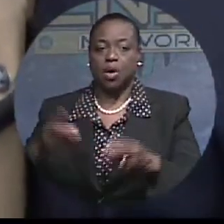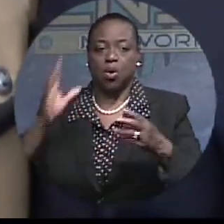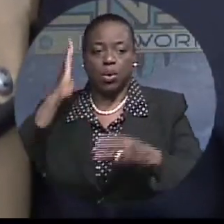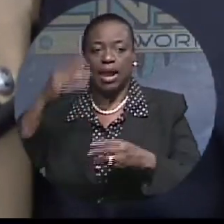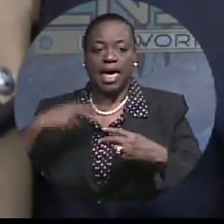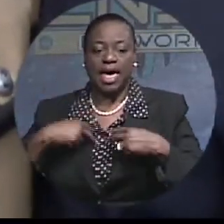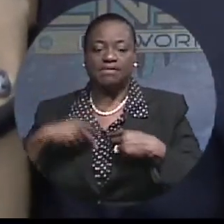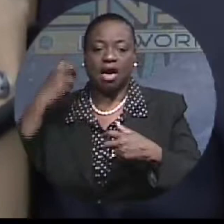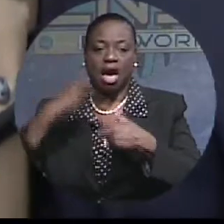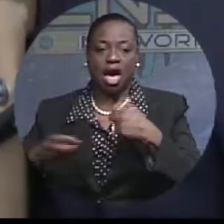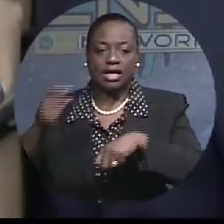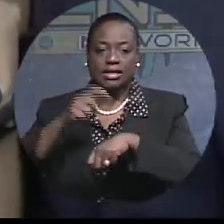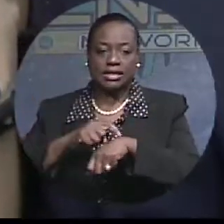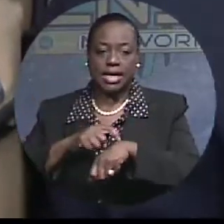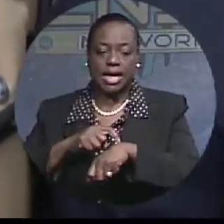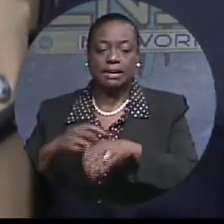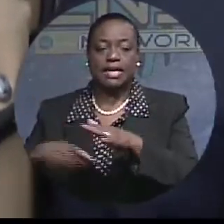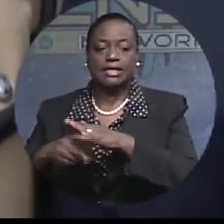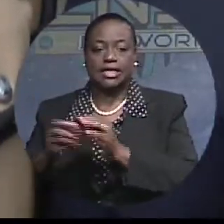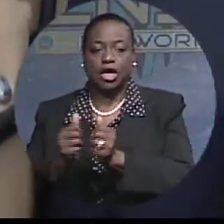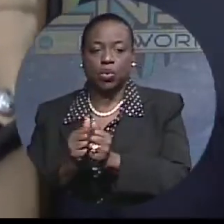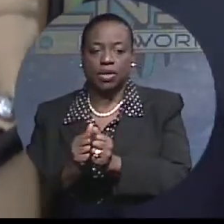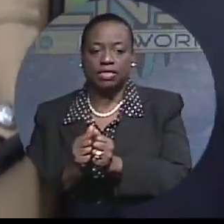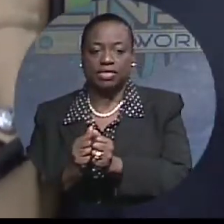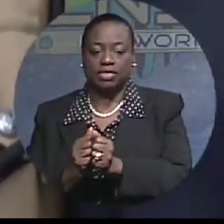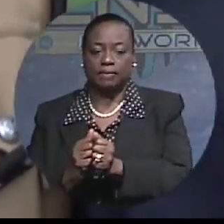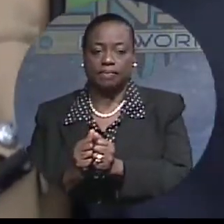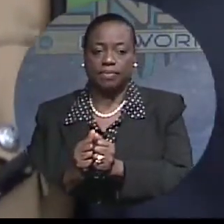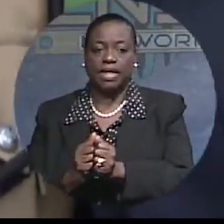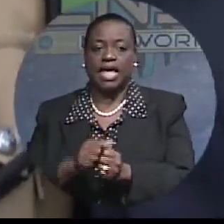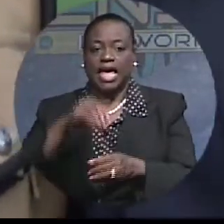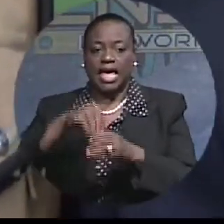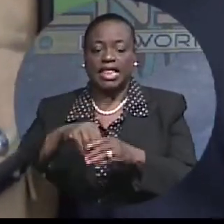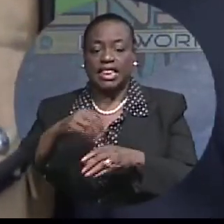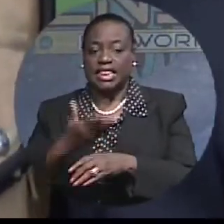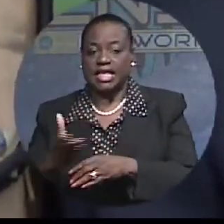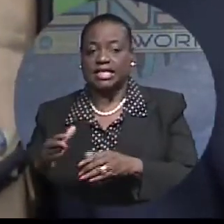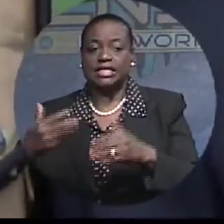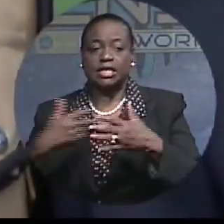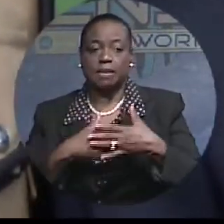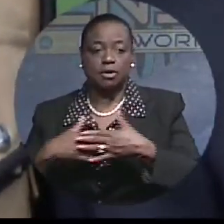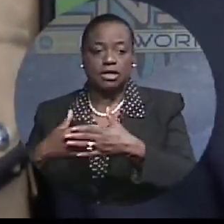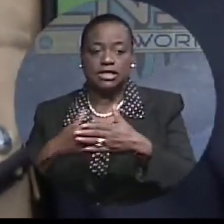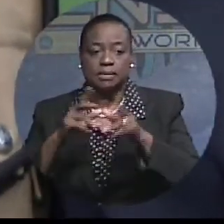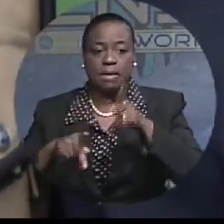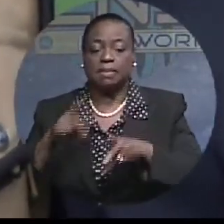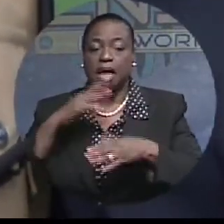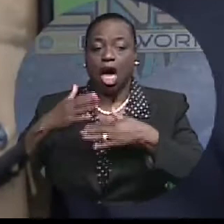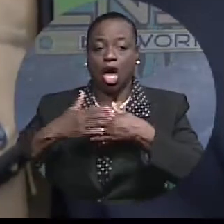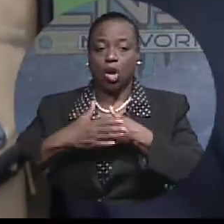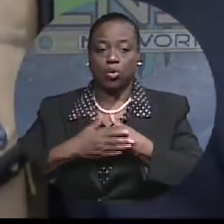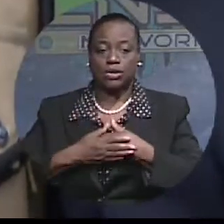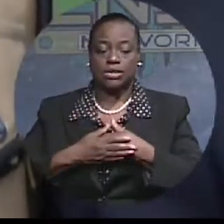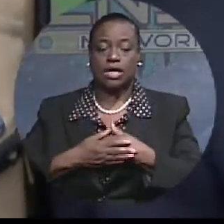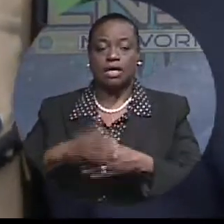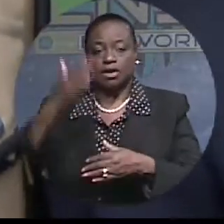time dealing with, because in these communities people are so close to each other, they know each other very well.